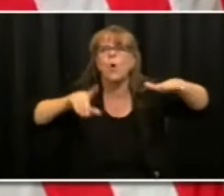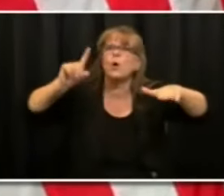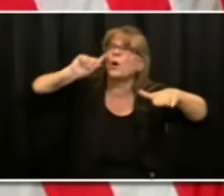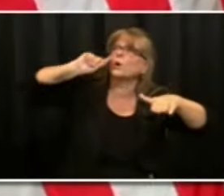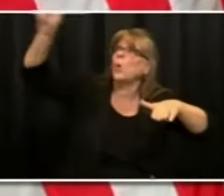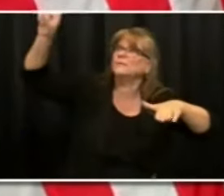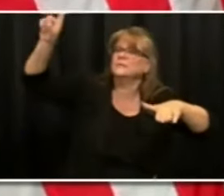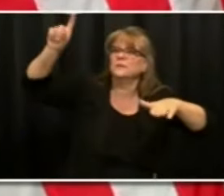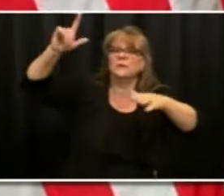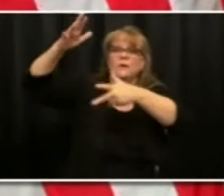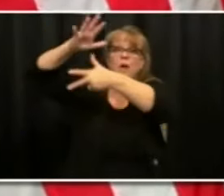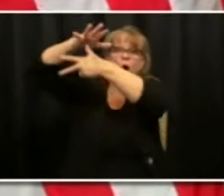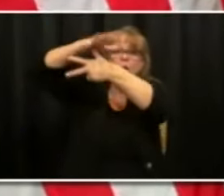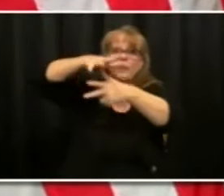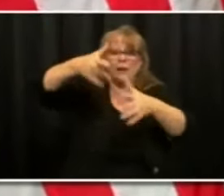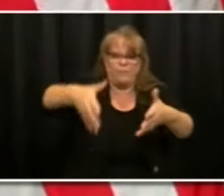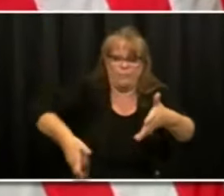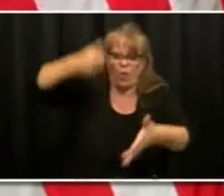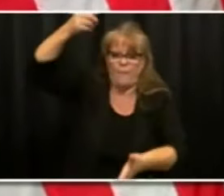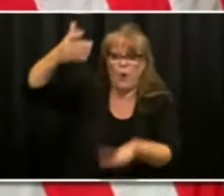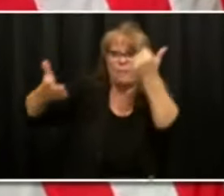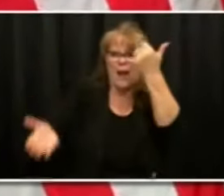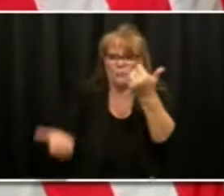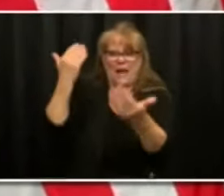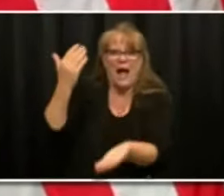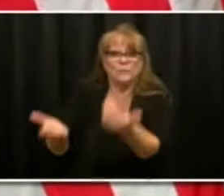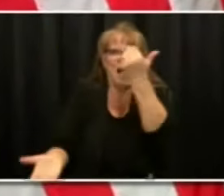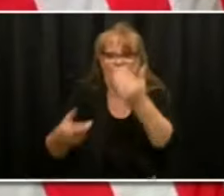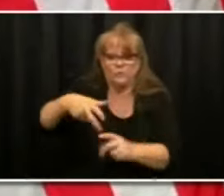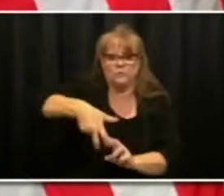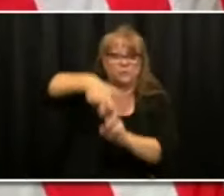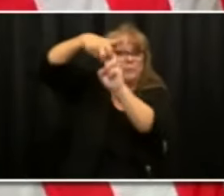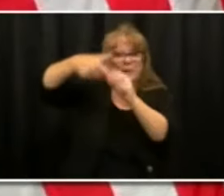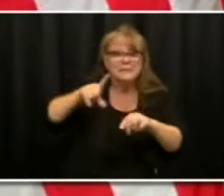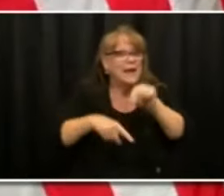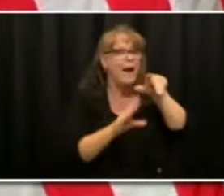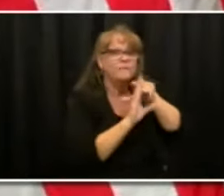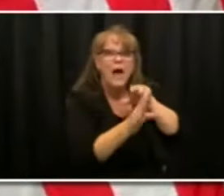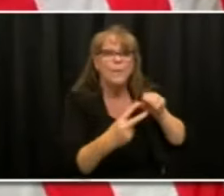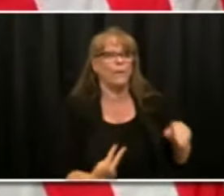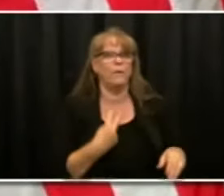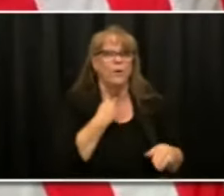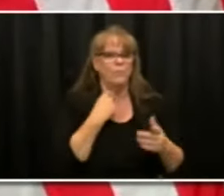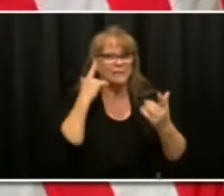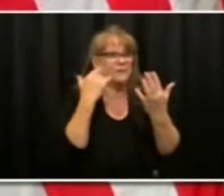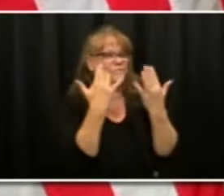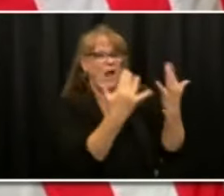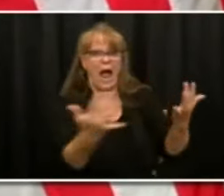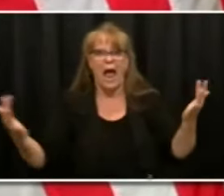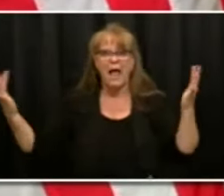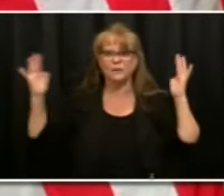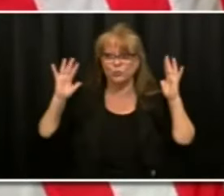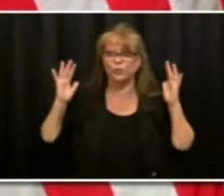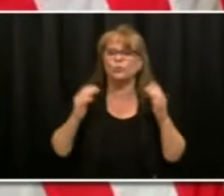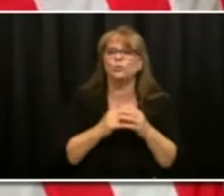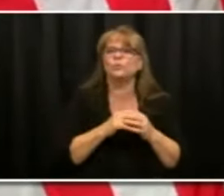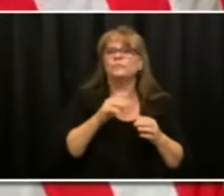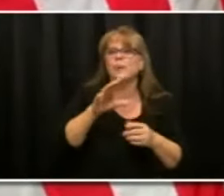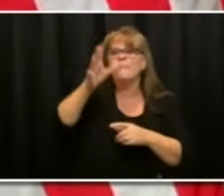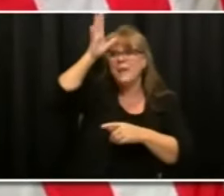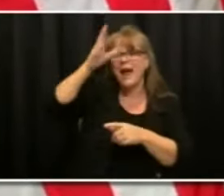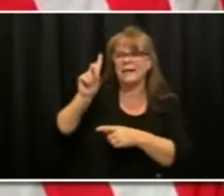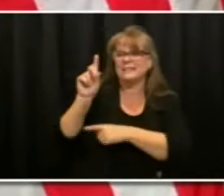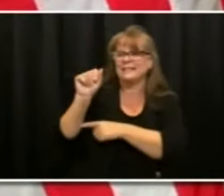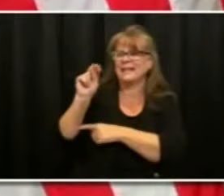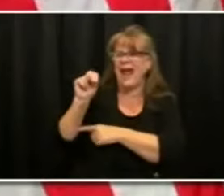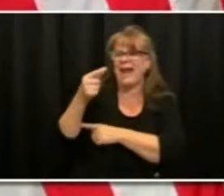but these are the major statewide fires. A member of my cabinet, Dan Gibbs, the Executive Director of the